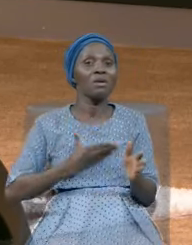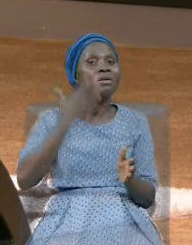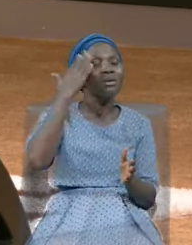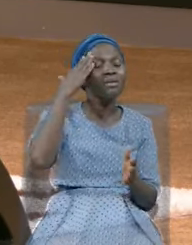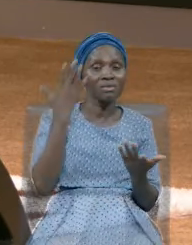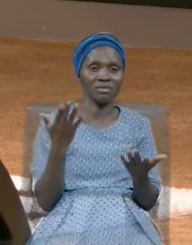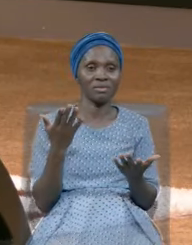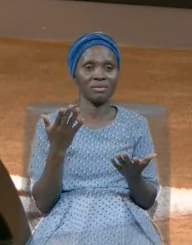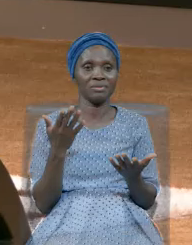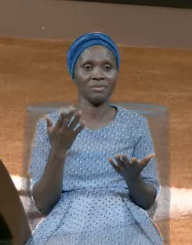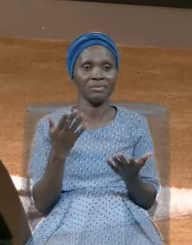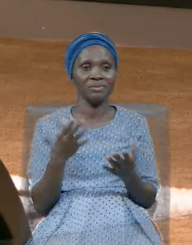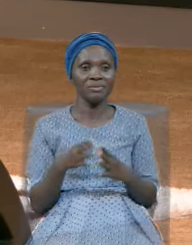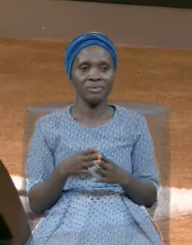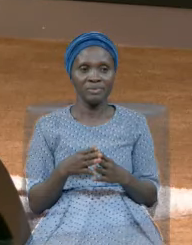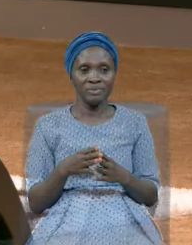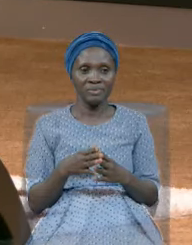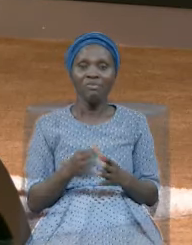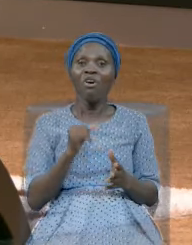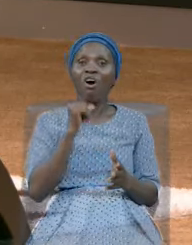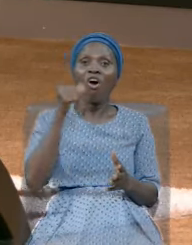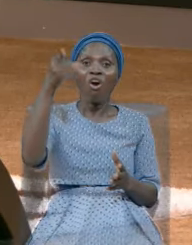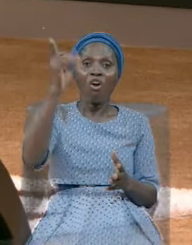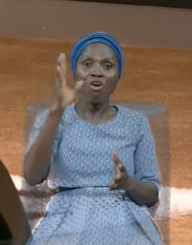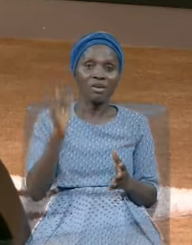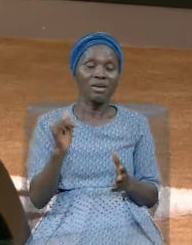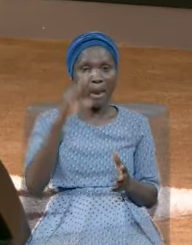this condemnation, ungodly men.